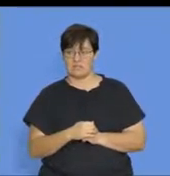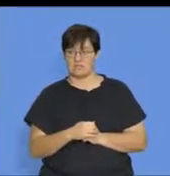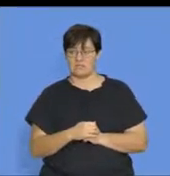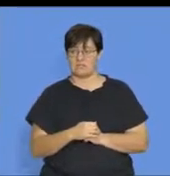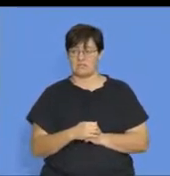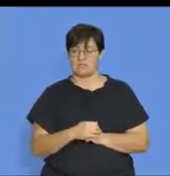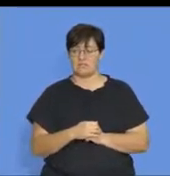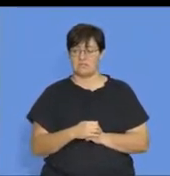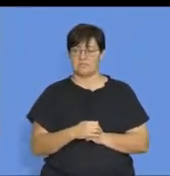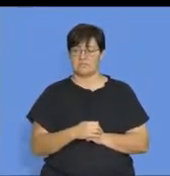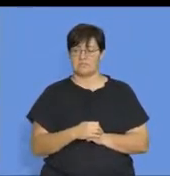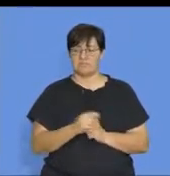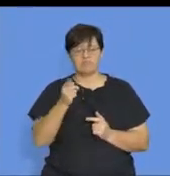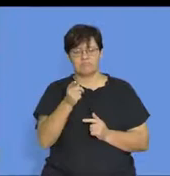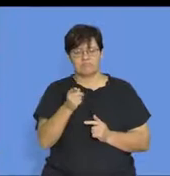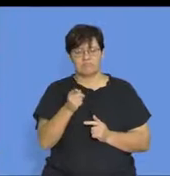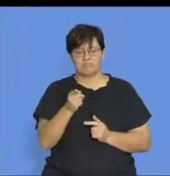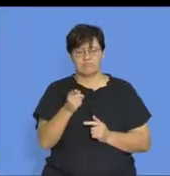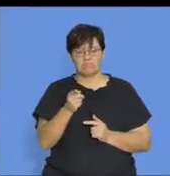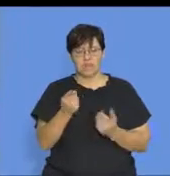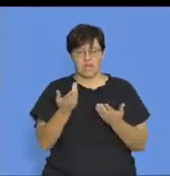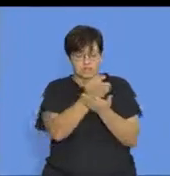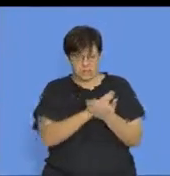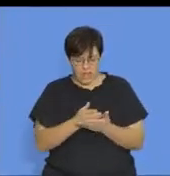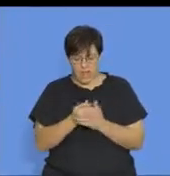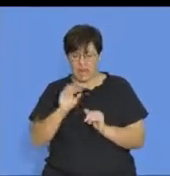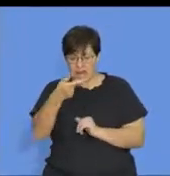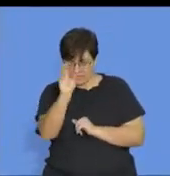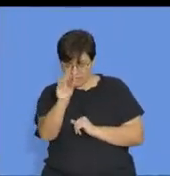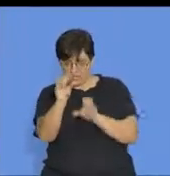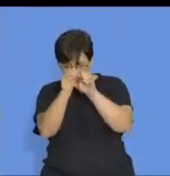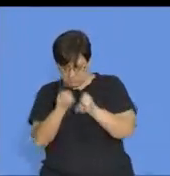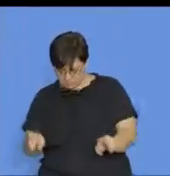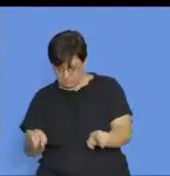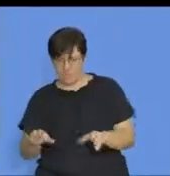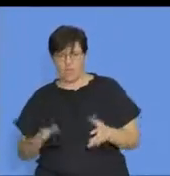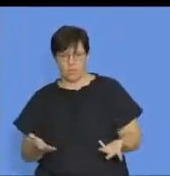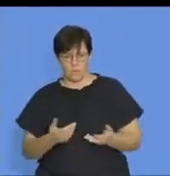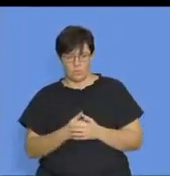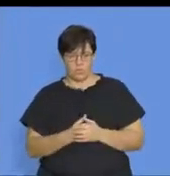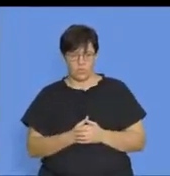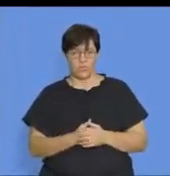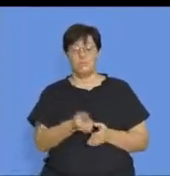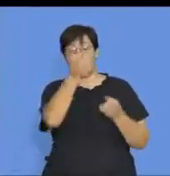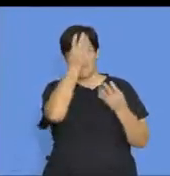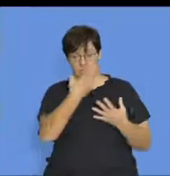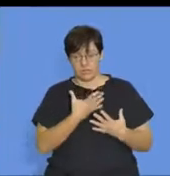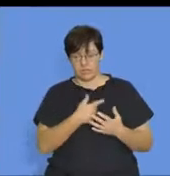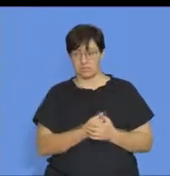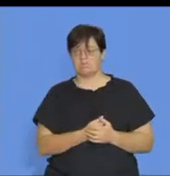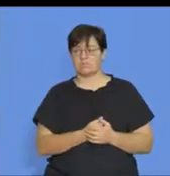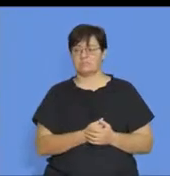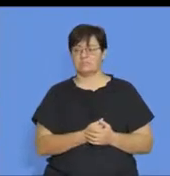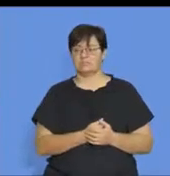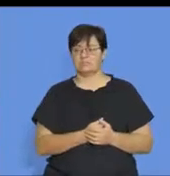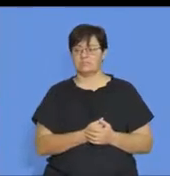696,000, right? How are we going to further share the remaining profit? So from our information that we